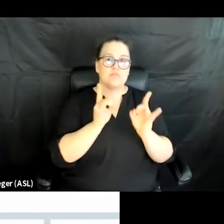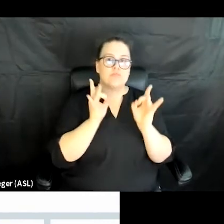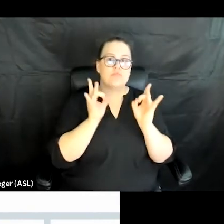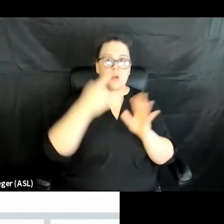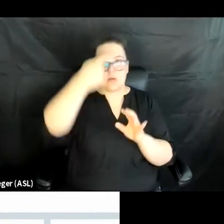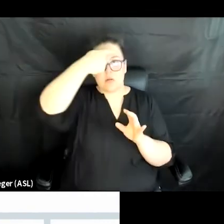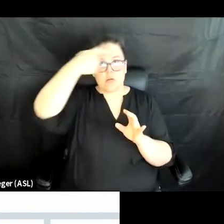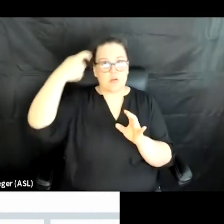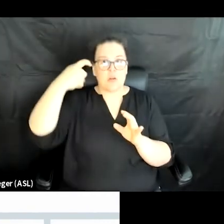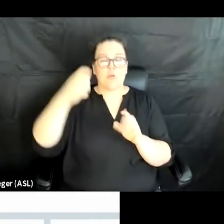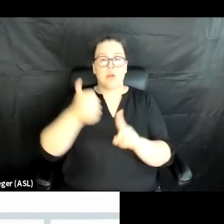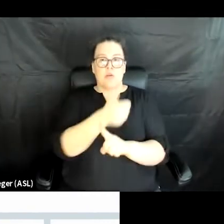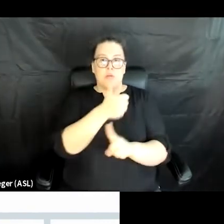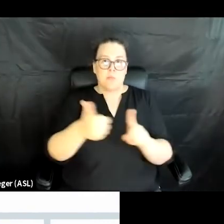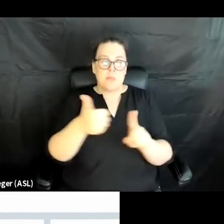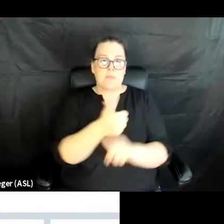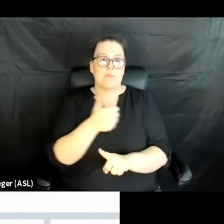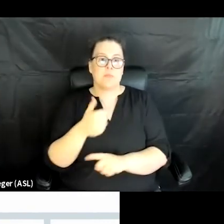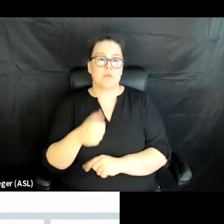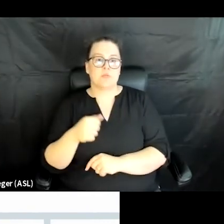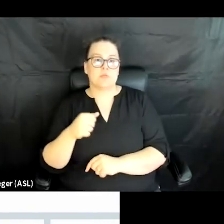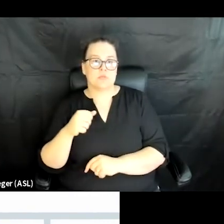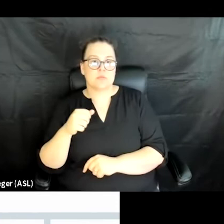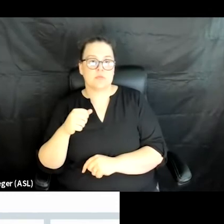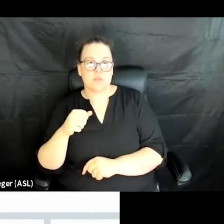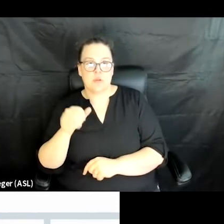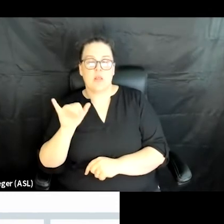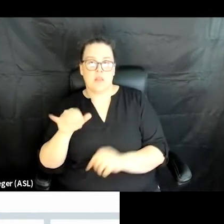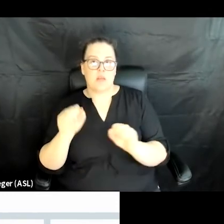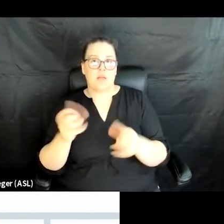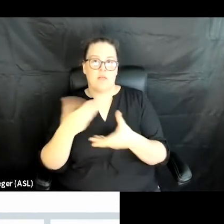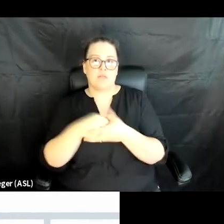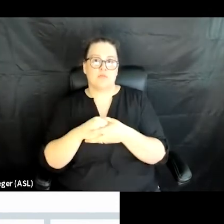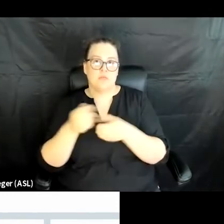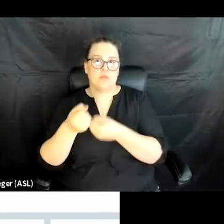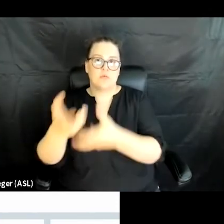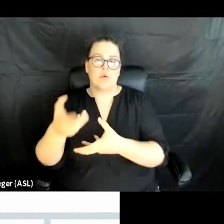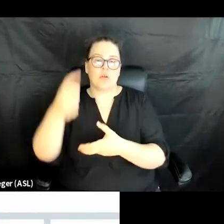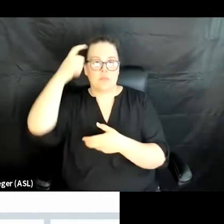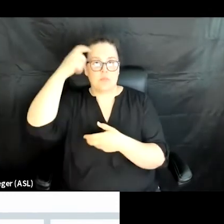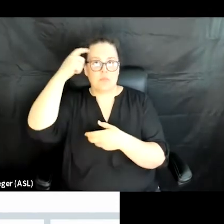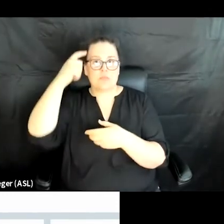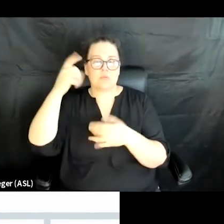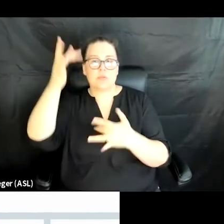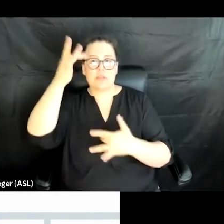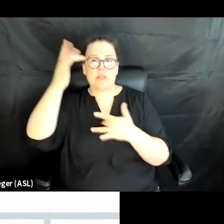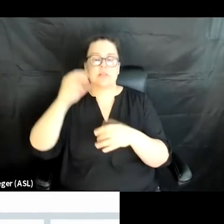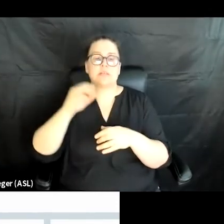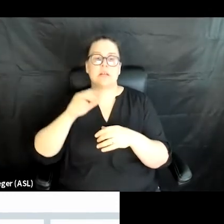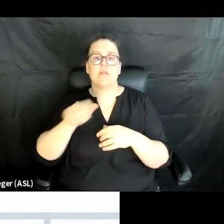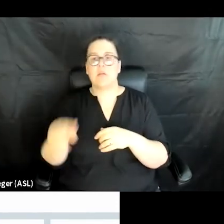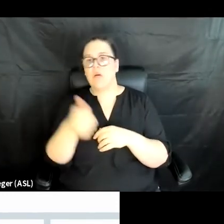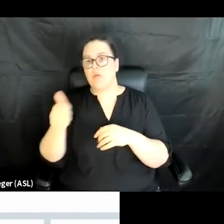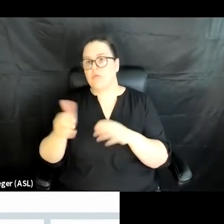illness also are problems that also contribute and cause mental issues in the offsprings and in the other